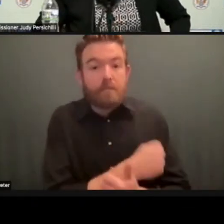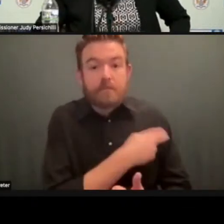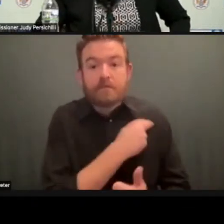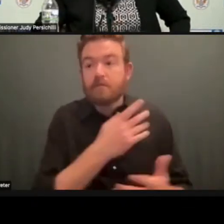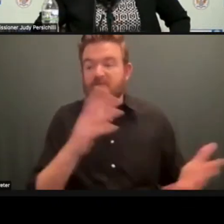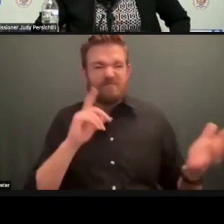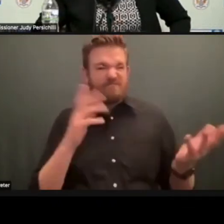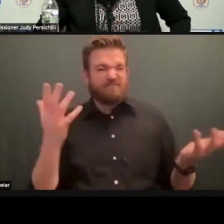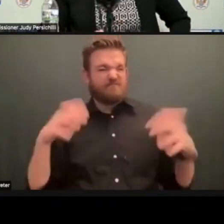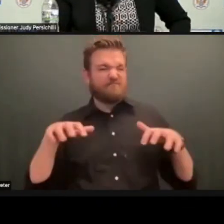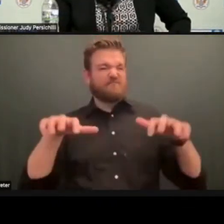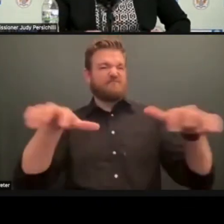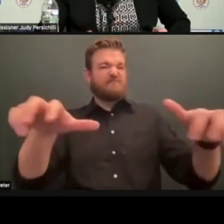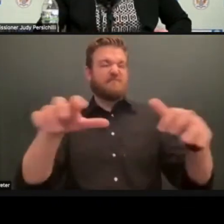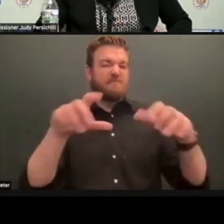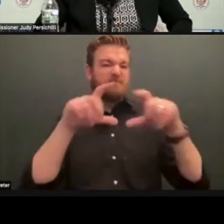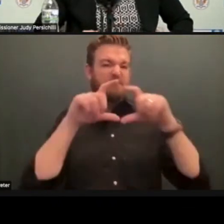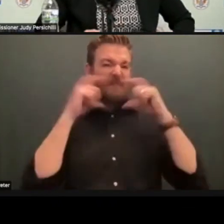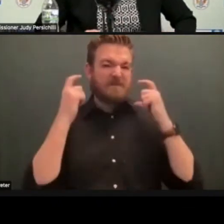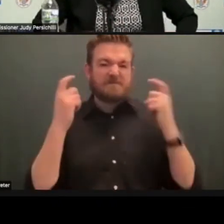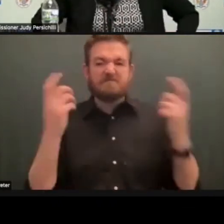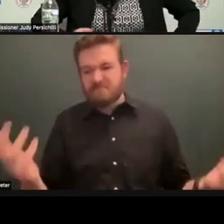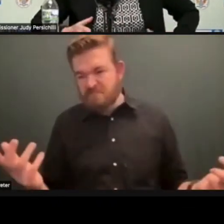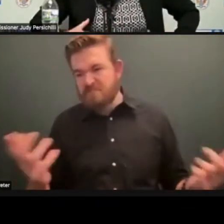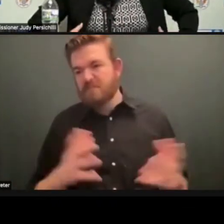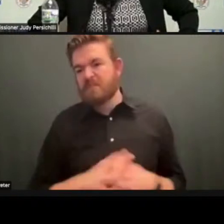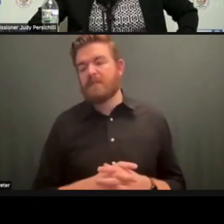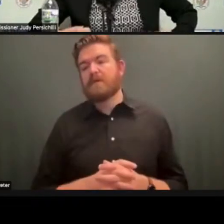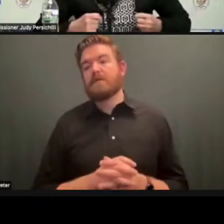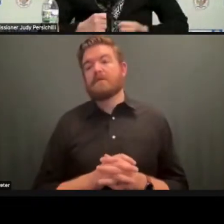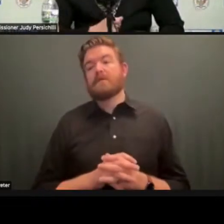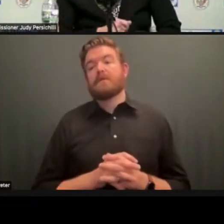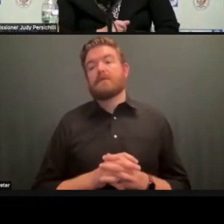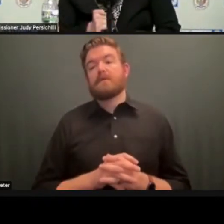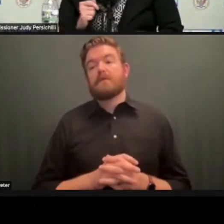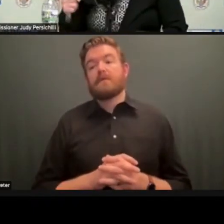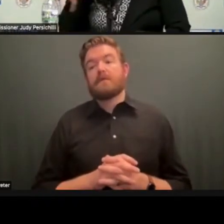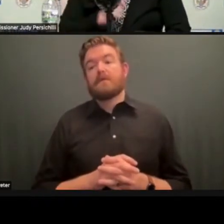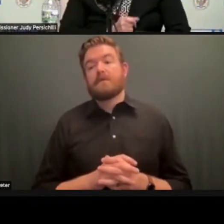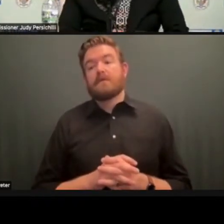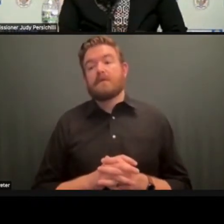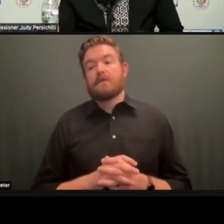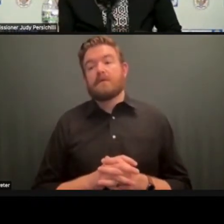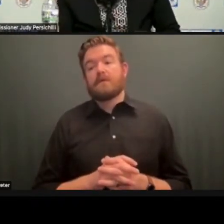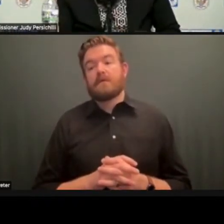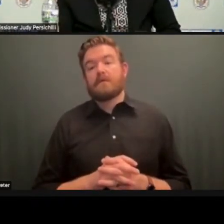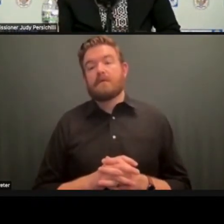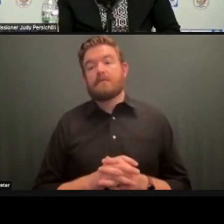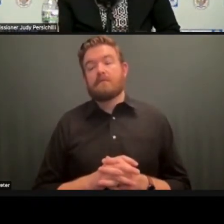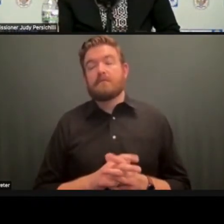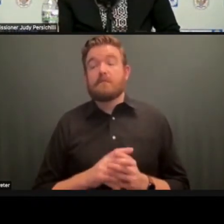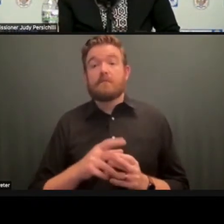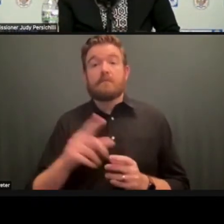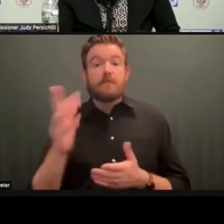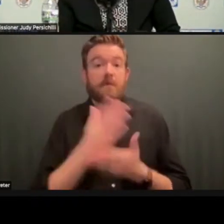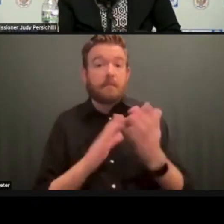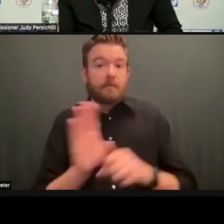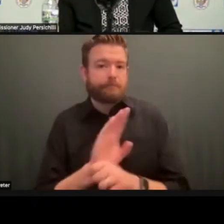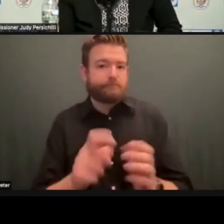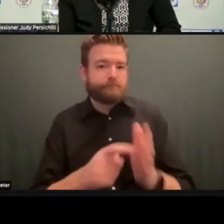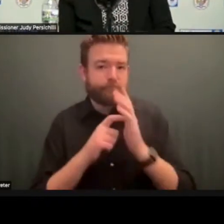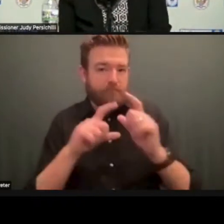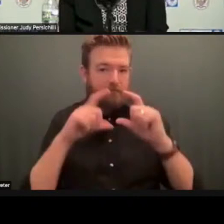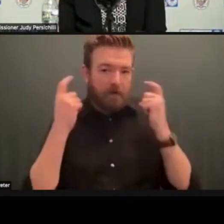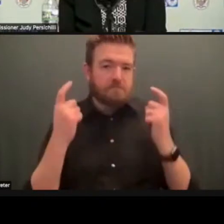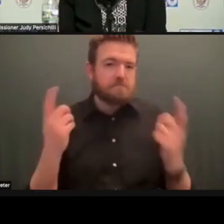fact that you're seeing these mandates get put in place is something that we had anticipated. We, in fact, I'd say more than anticipated, frankly, welcome,